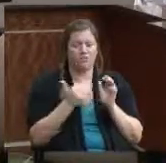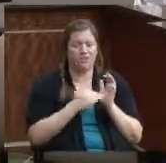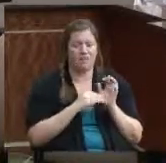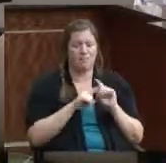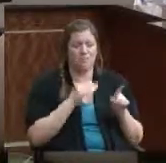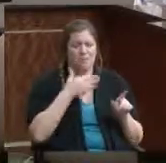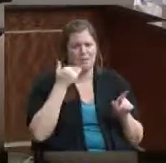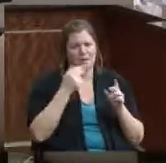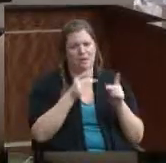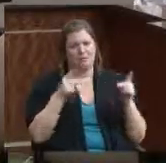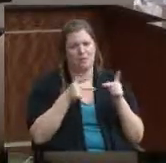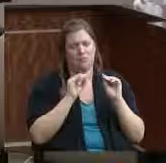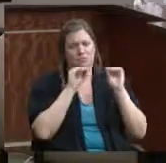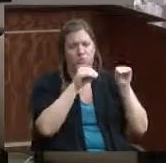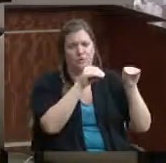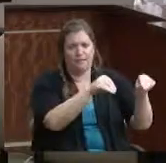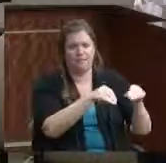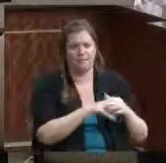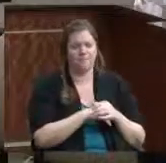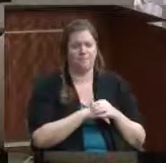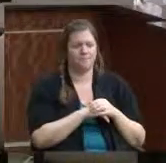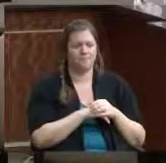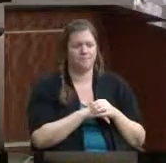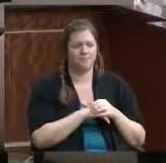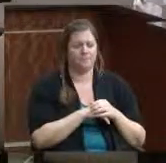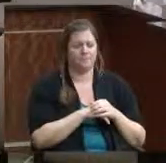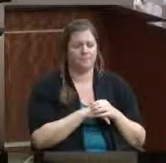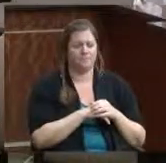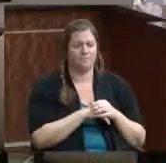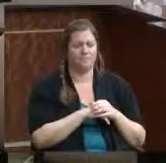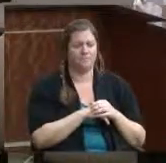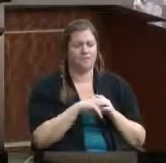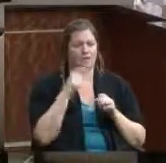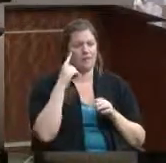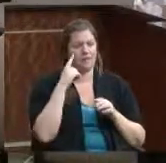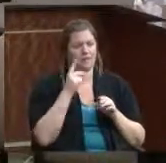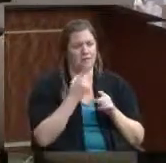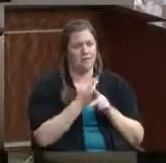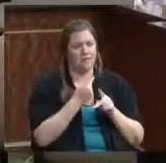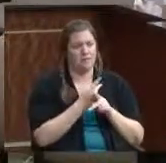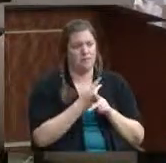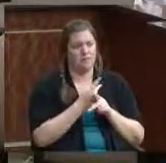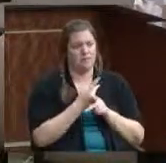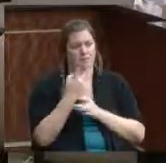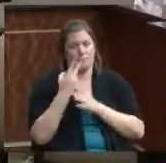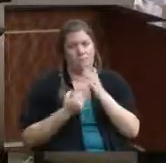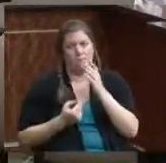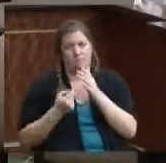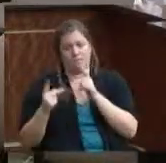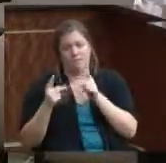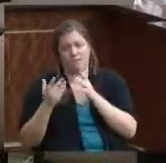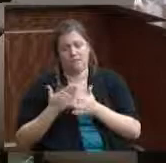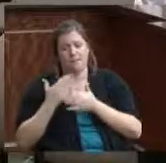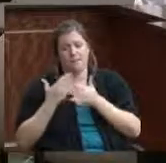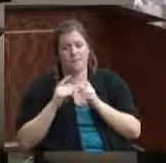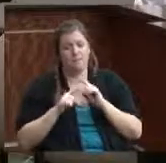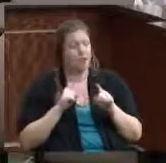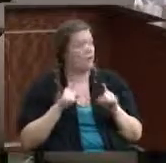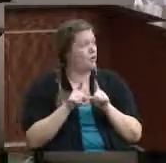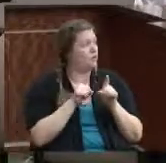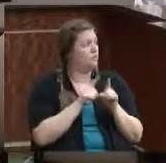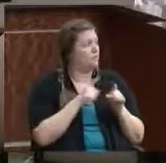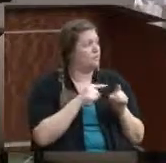a better place for these panels that would keep both parties happy. So I also have